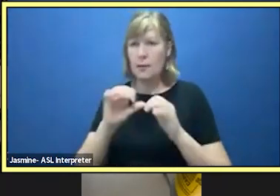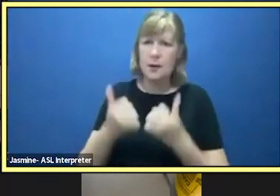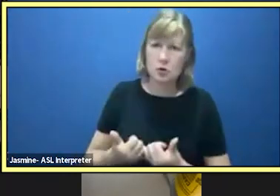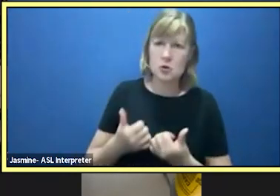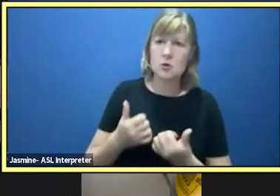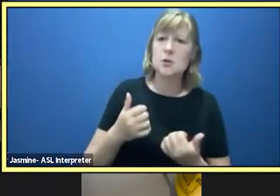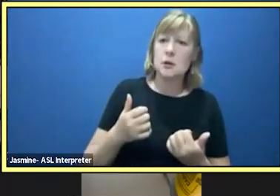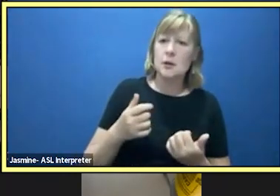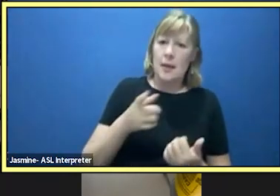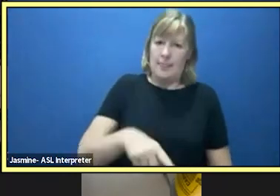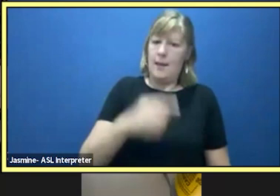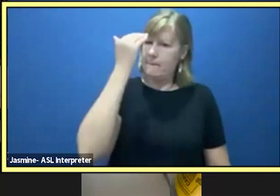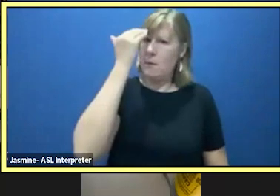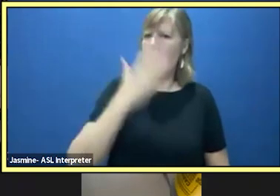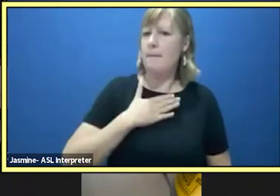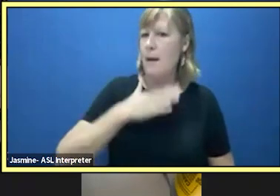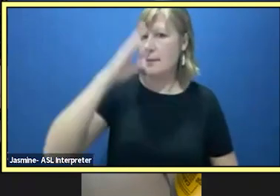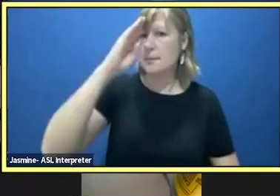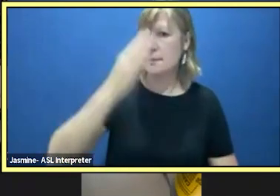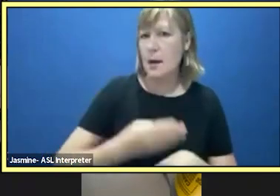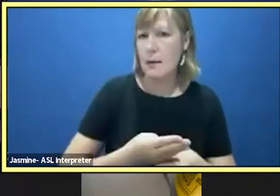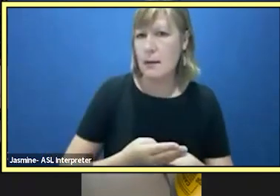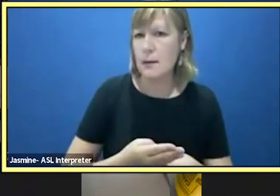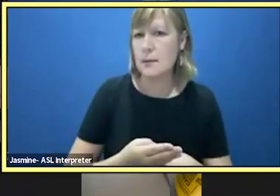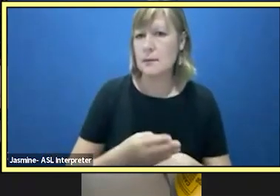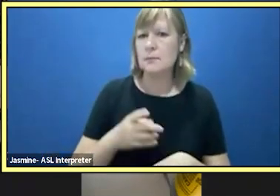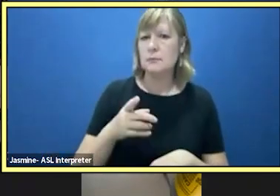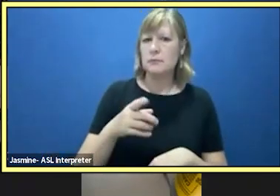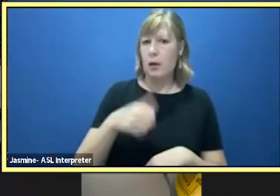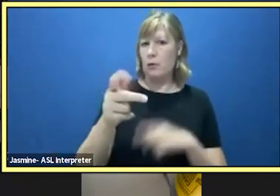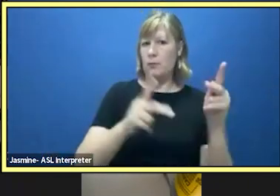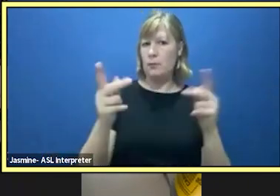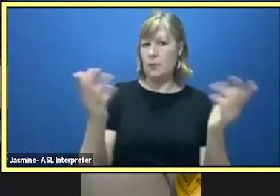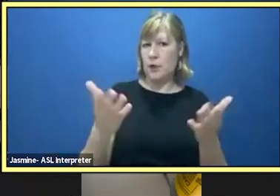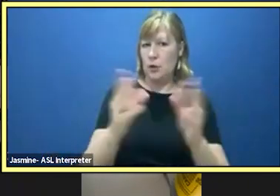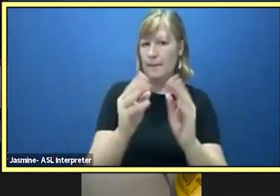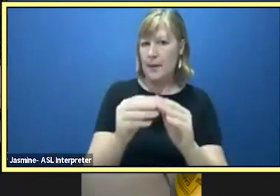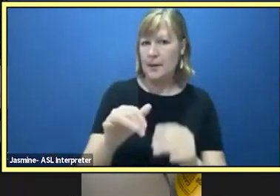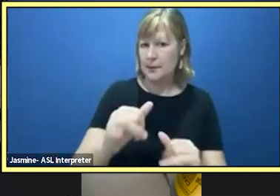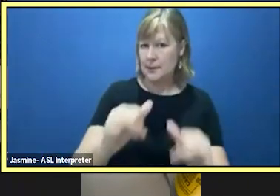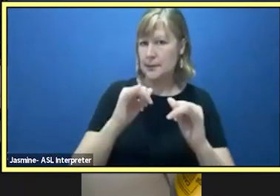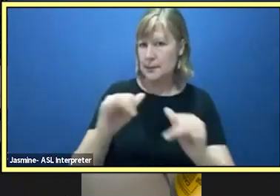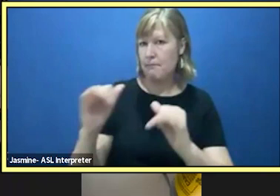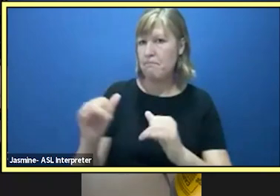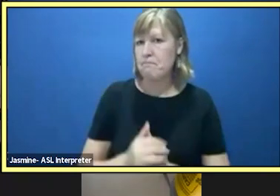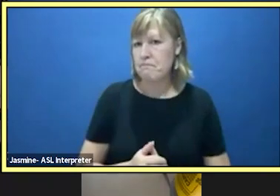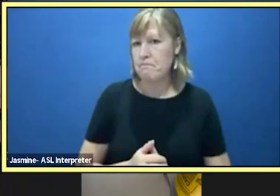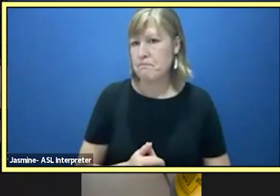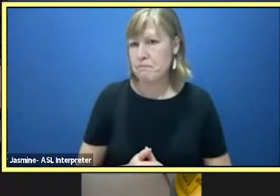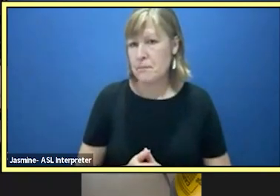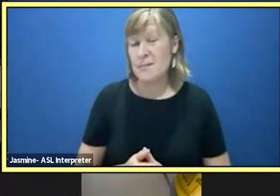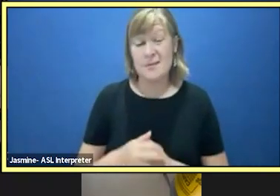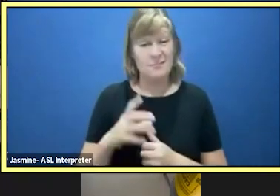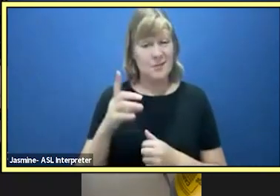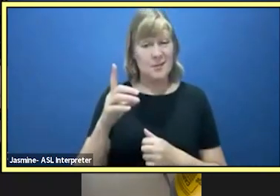other participants on this meeting. So how does that play out? Is it a do-over that now we have to hope that the